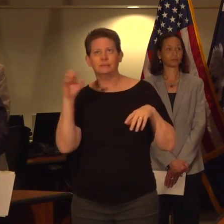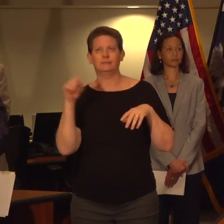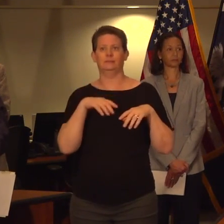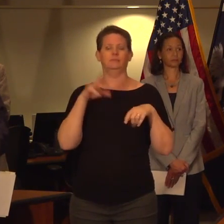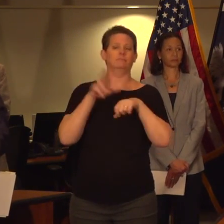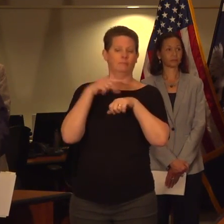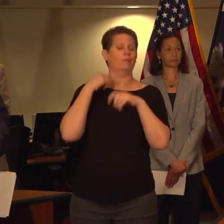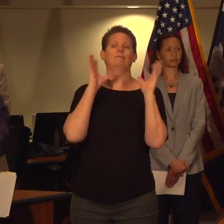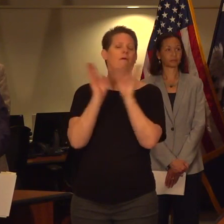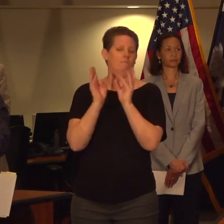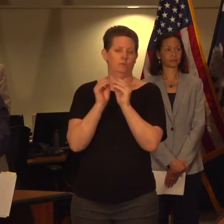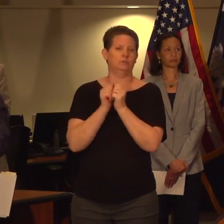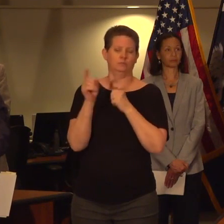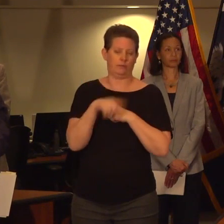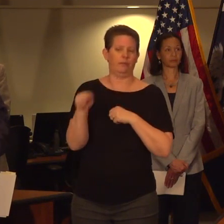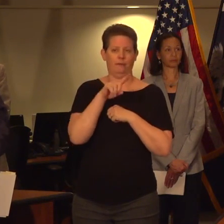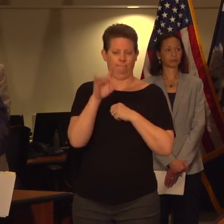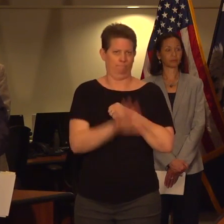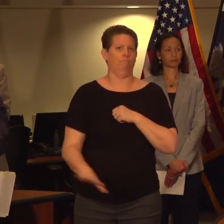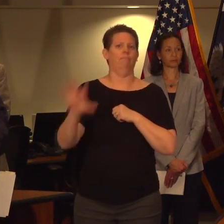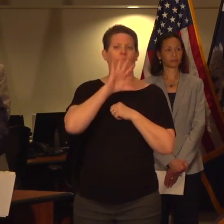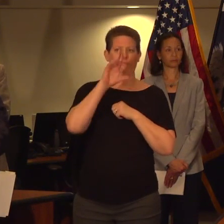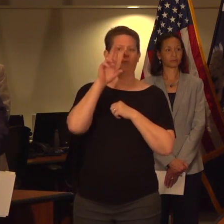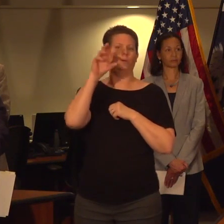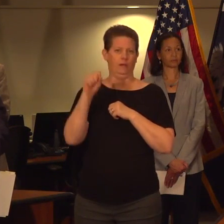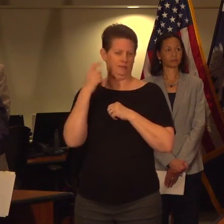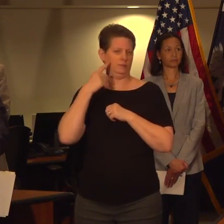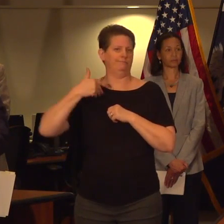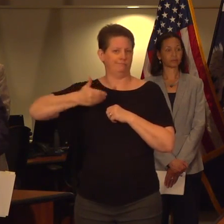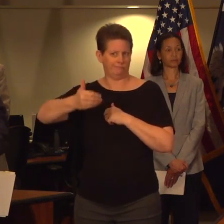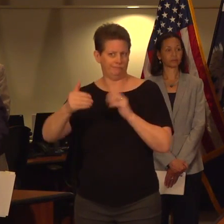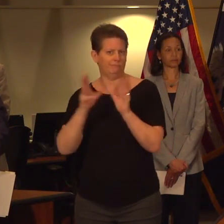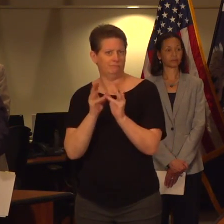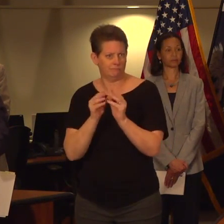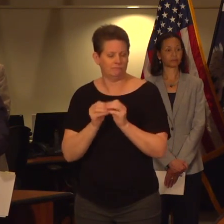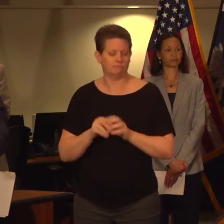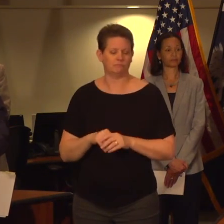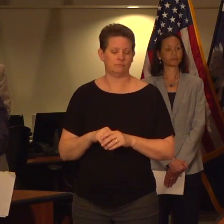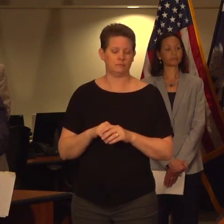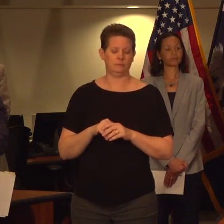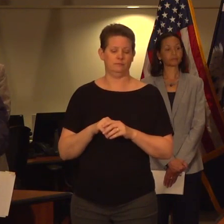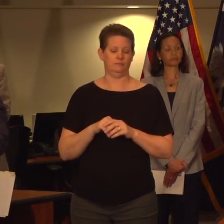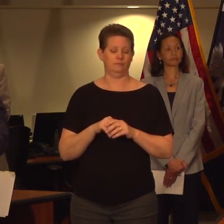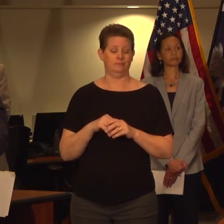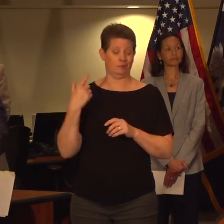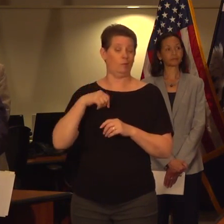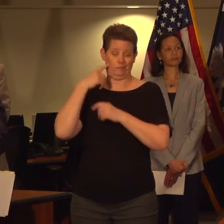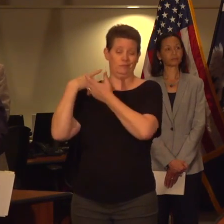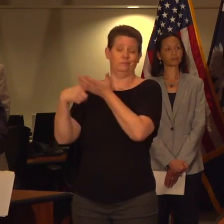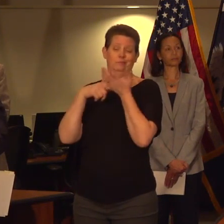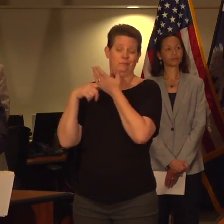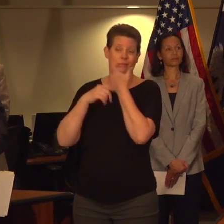Of course, we have conferences with the governors all over the United States. But all the governors have been talking to each